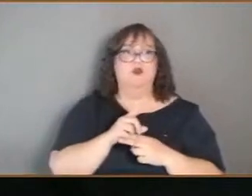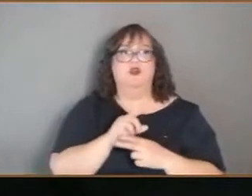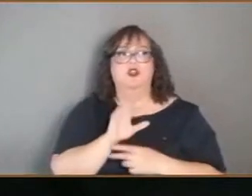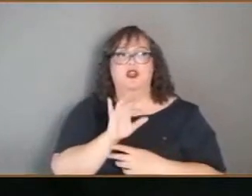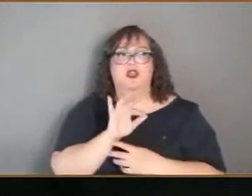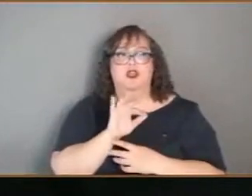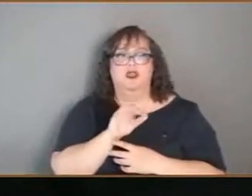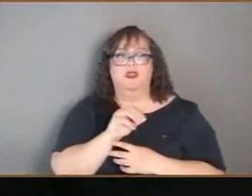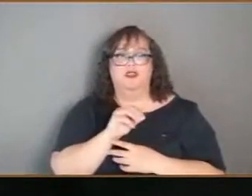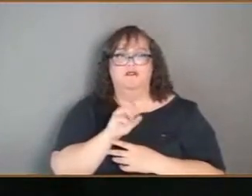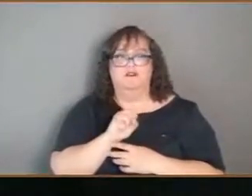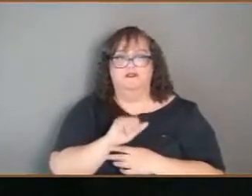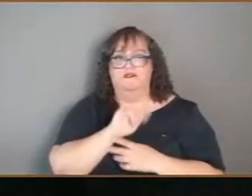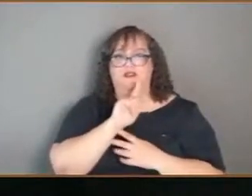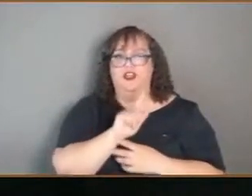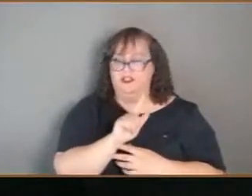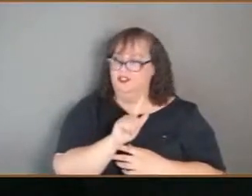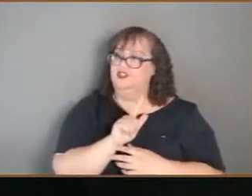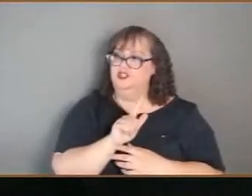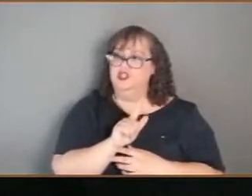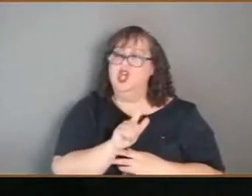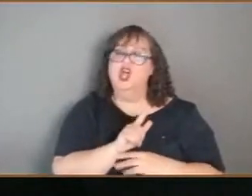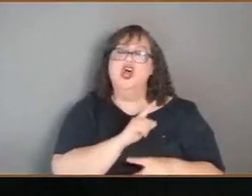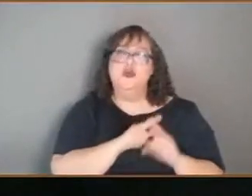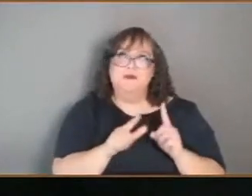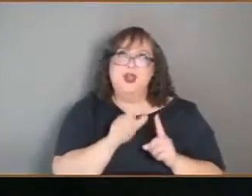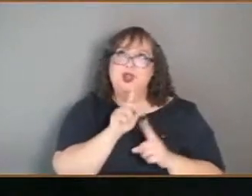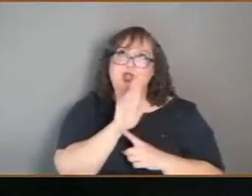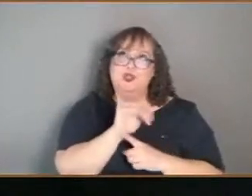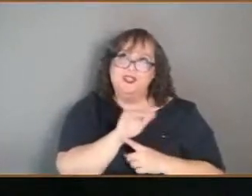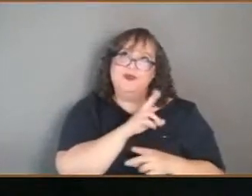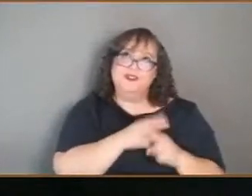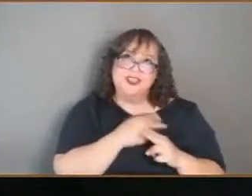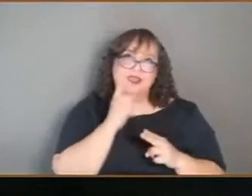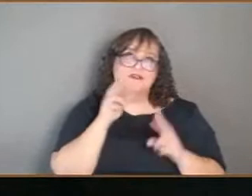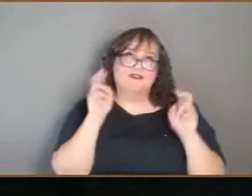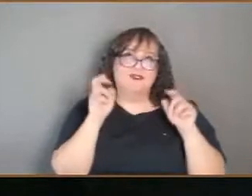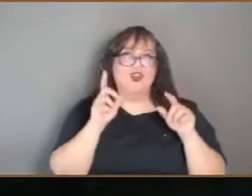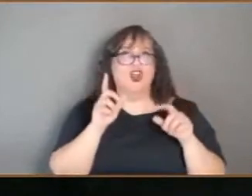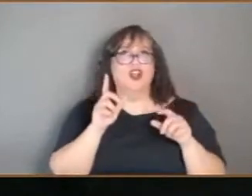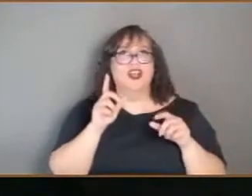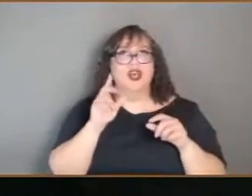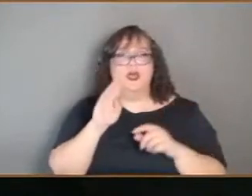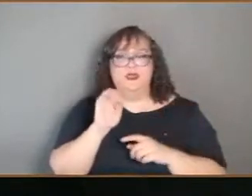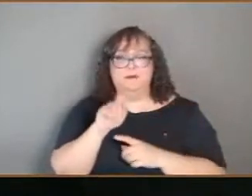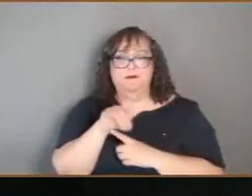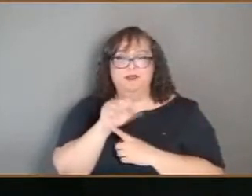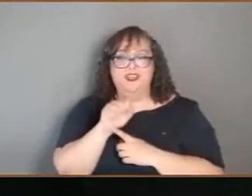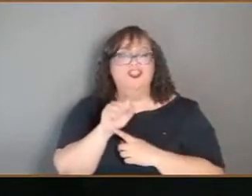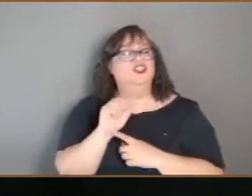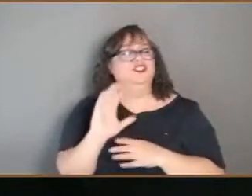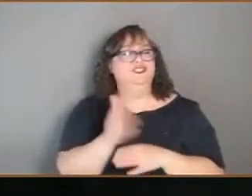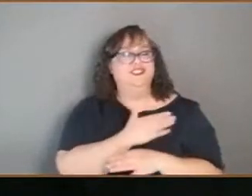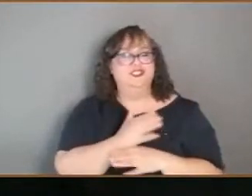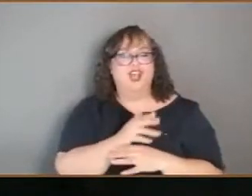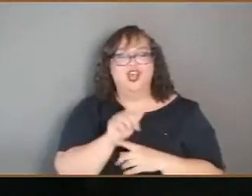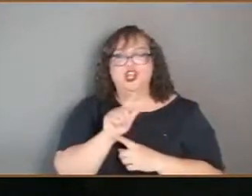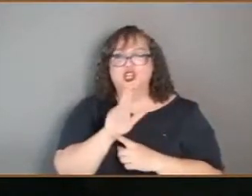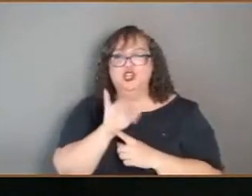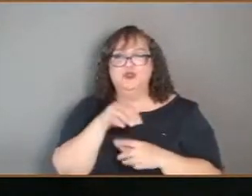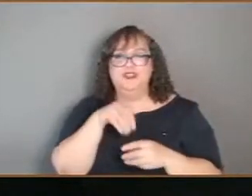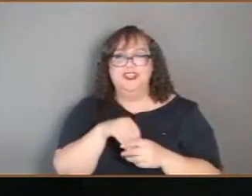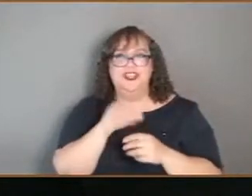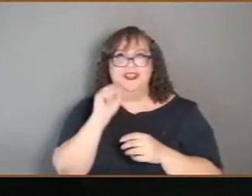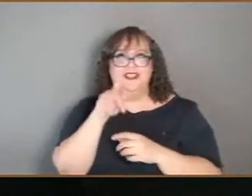Sky with Diamonds. So Tim on Facebook wants to know, are there diamonds on Lucy when she goes into the sky? Great question. Yes, there are.